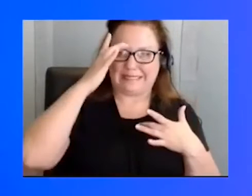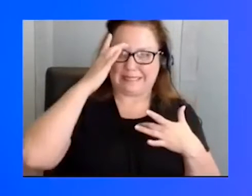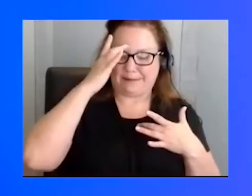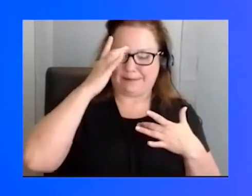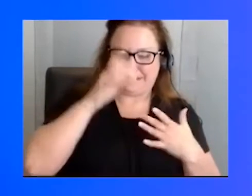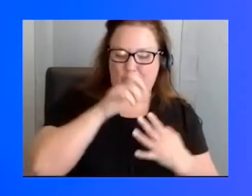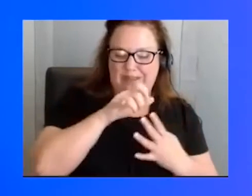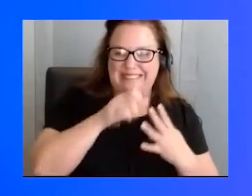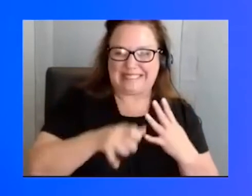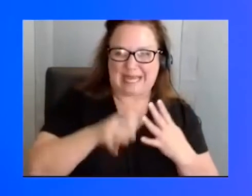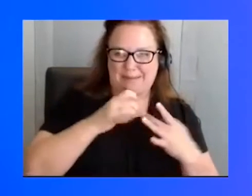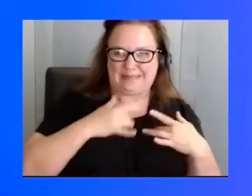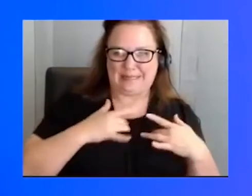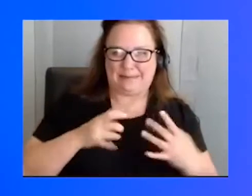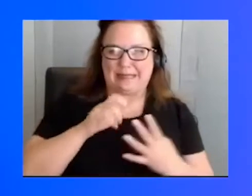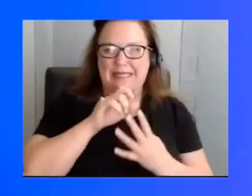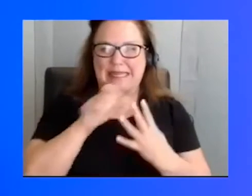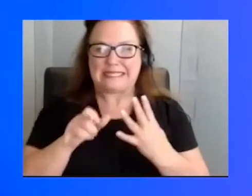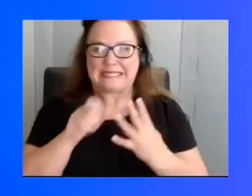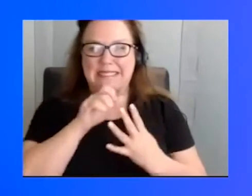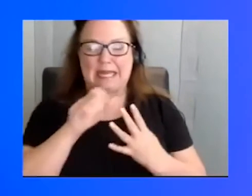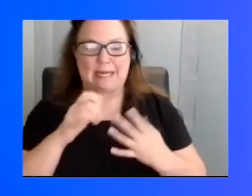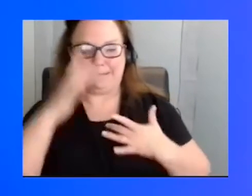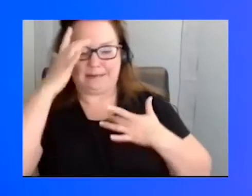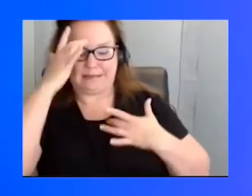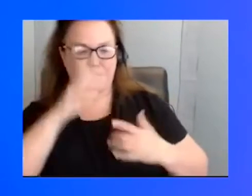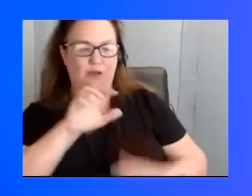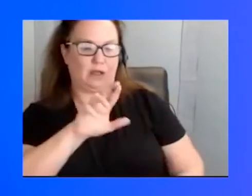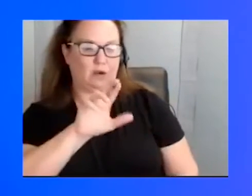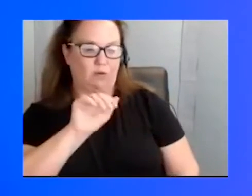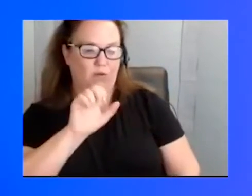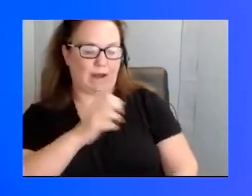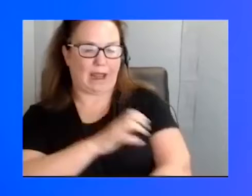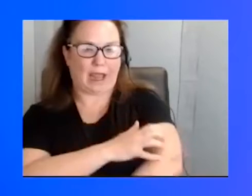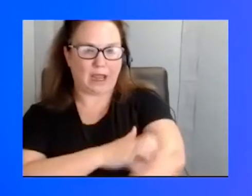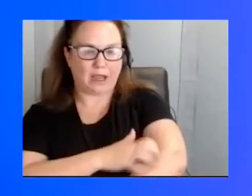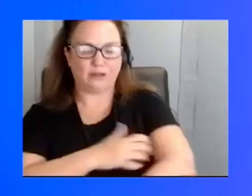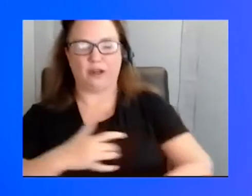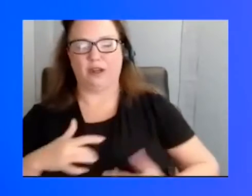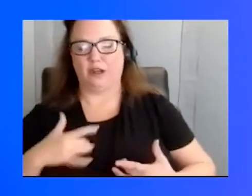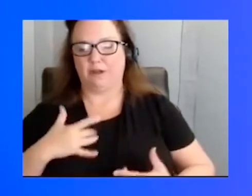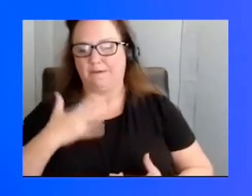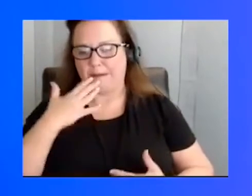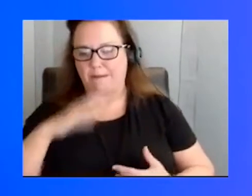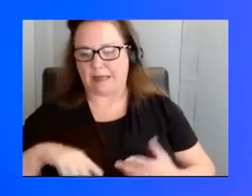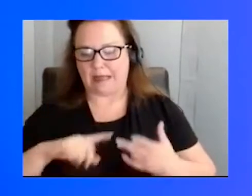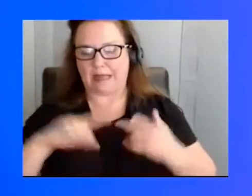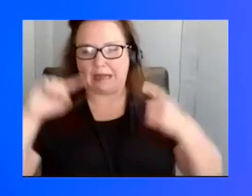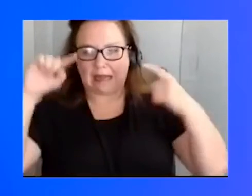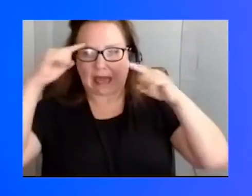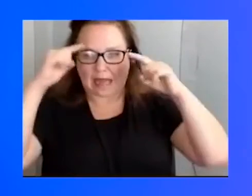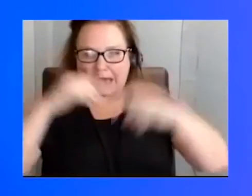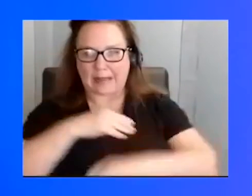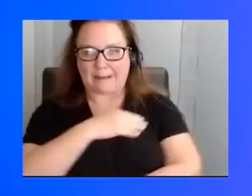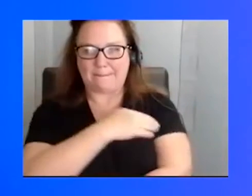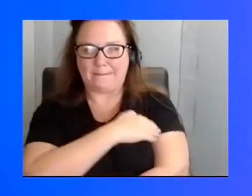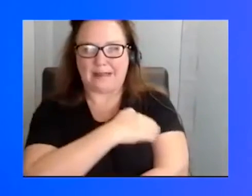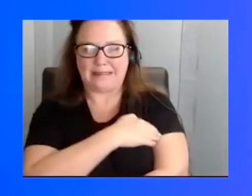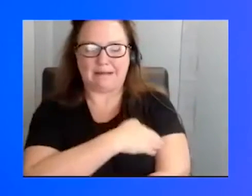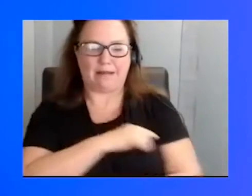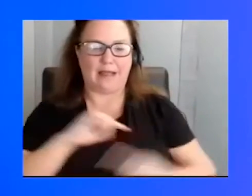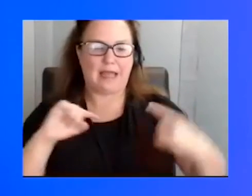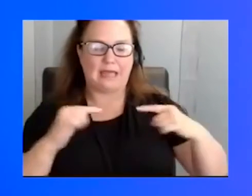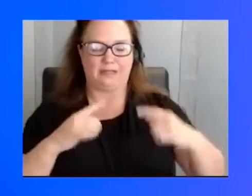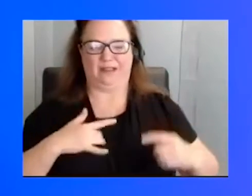diseases. So you could sometimes get a rash, you feel bad, headache, muscle aches, kind of feel like you